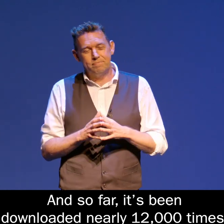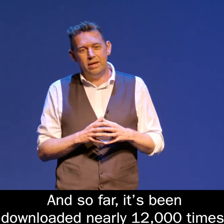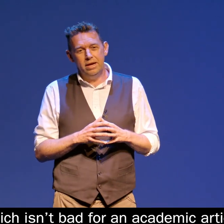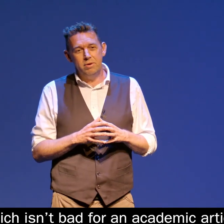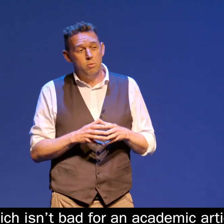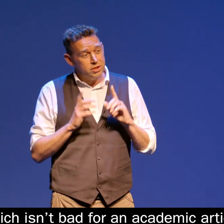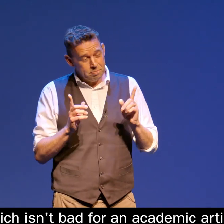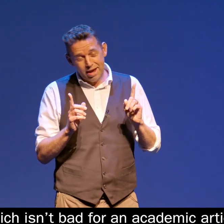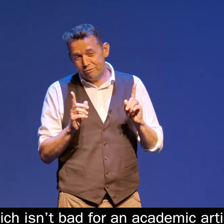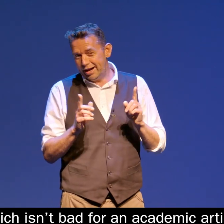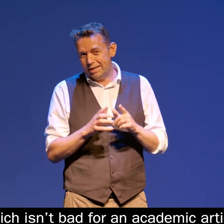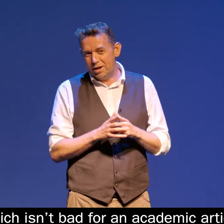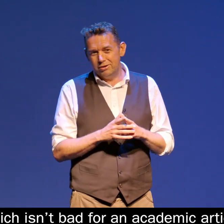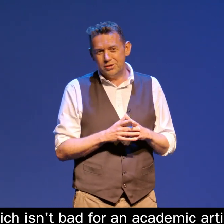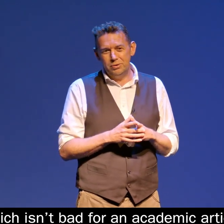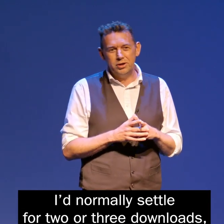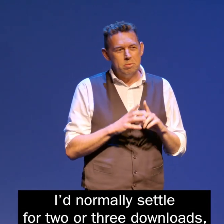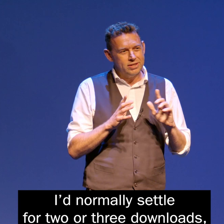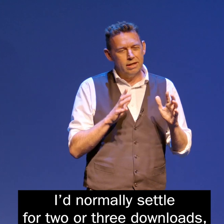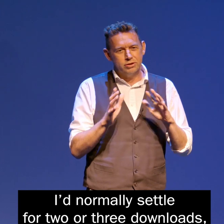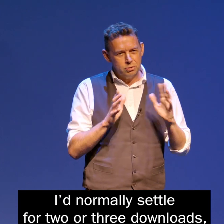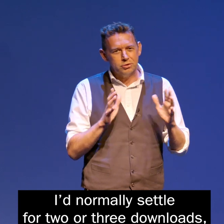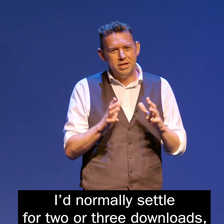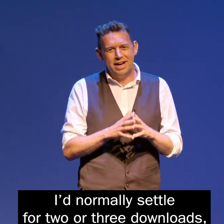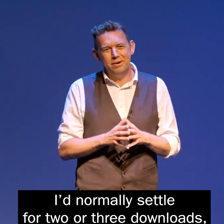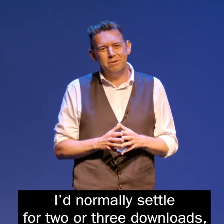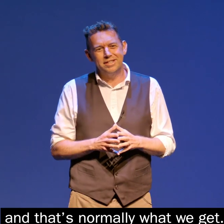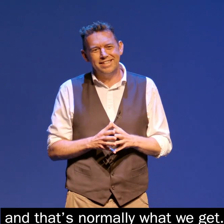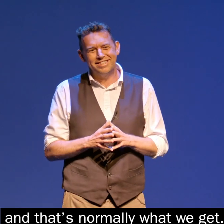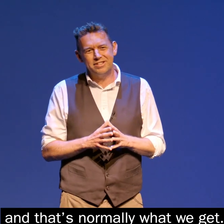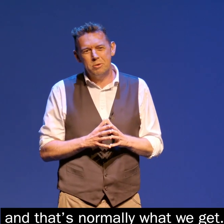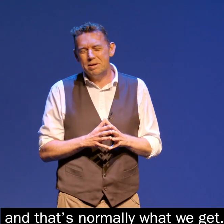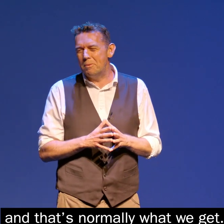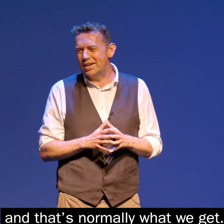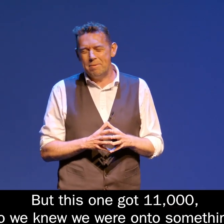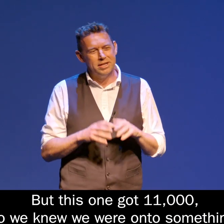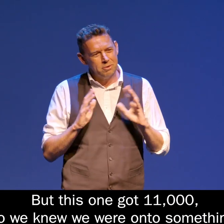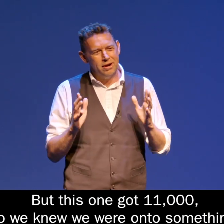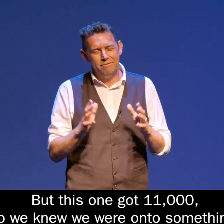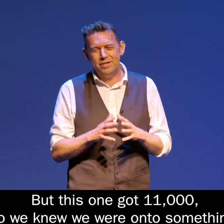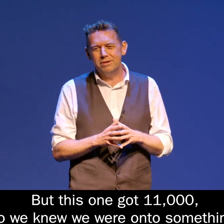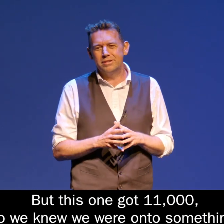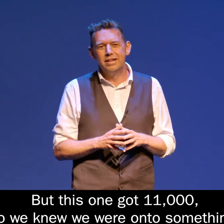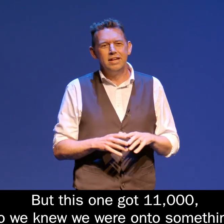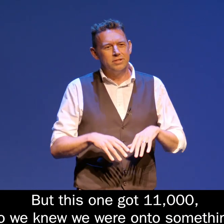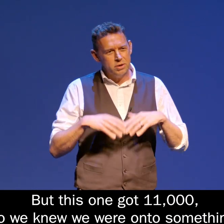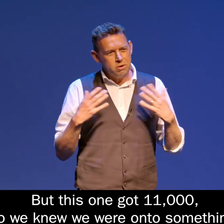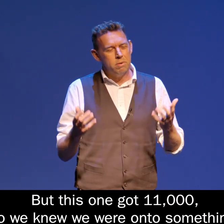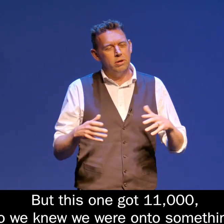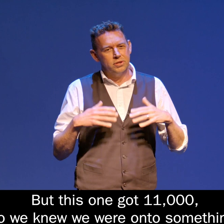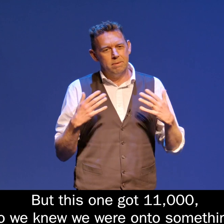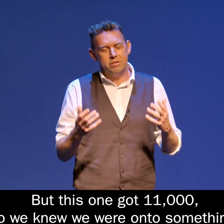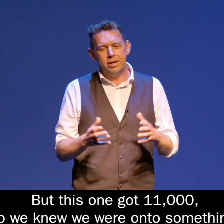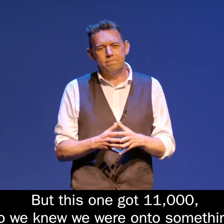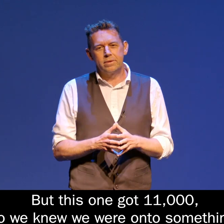times, which isn't bad for an academic article. I'd normally settle for two or three downloads, and that's normally what we get. But this one got 11,000. So I knew we